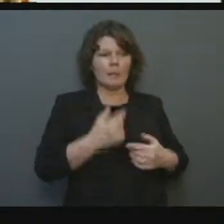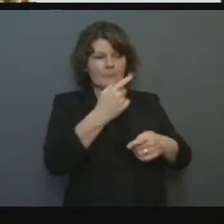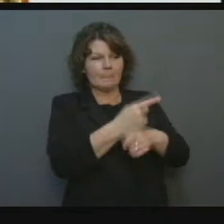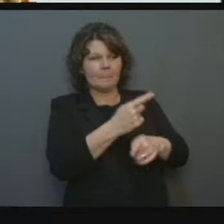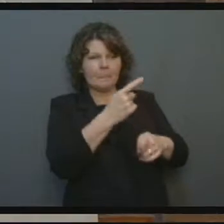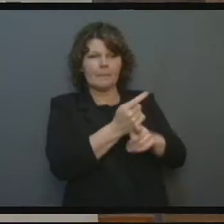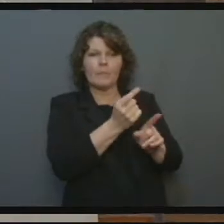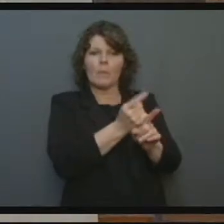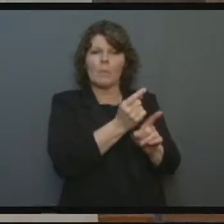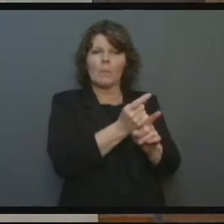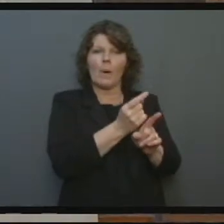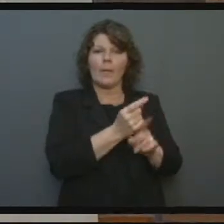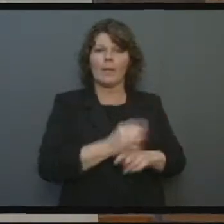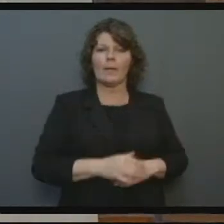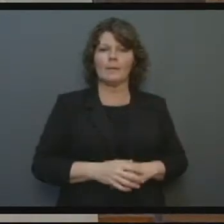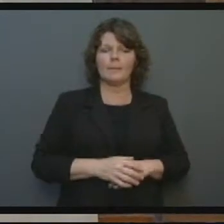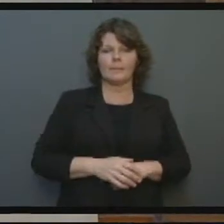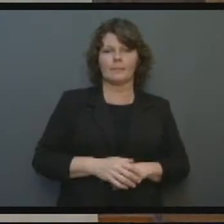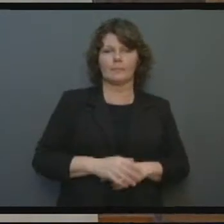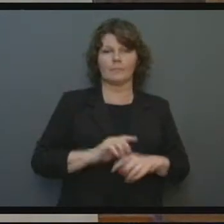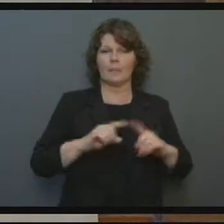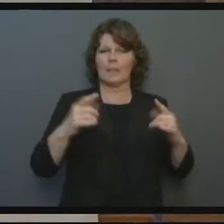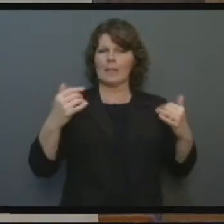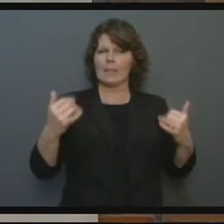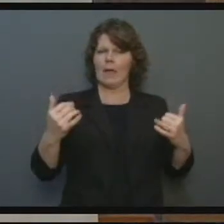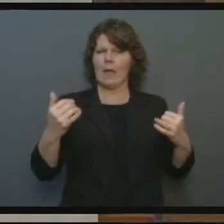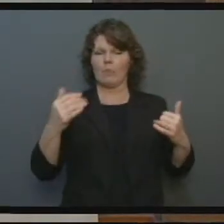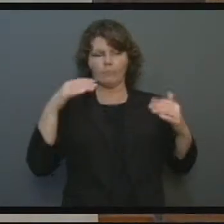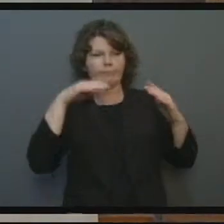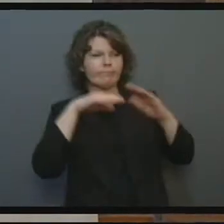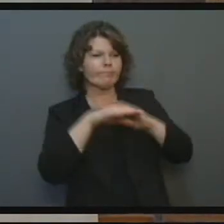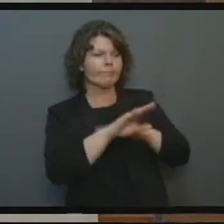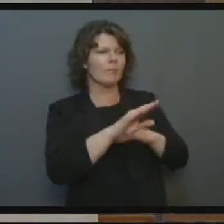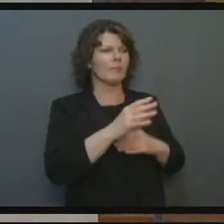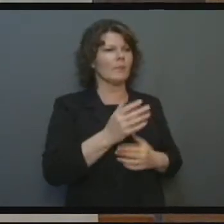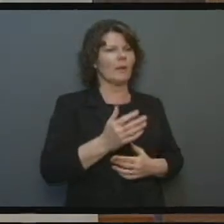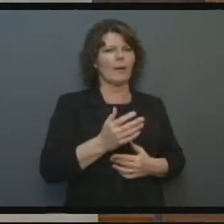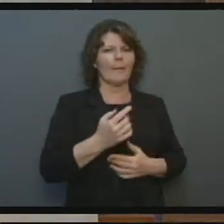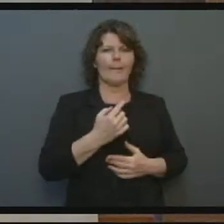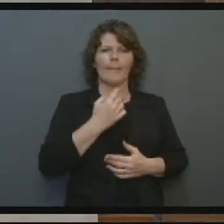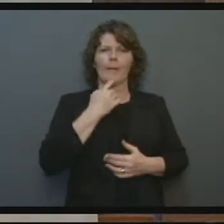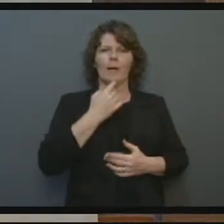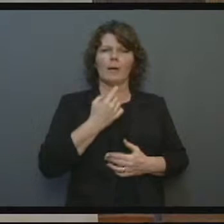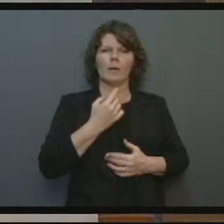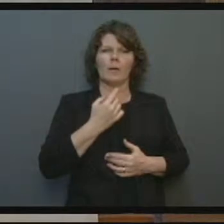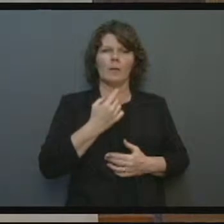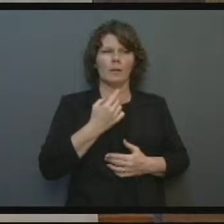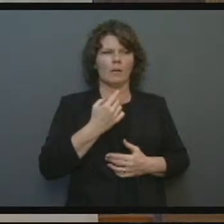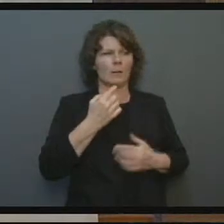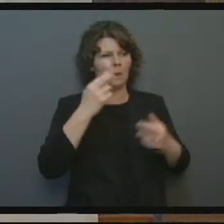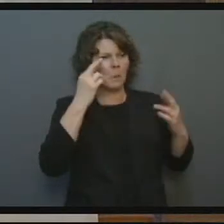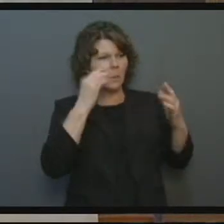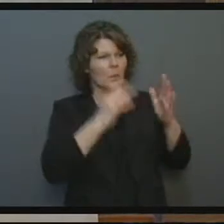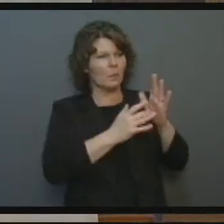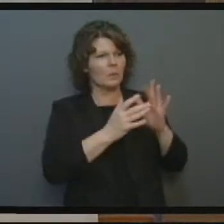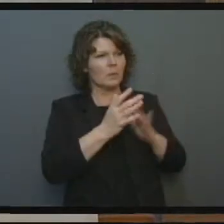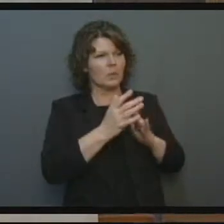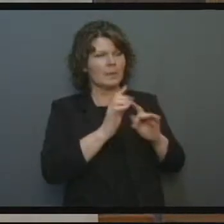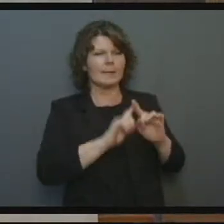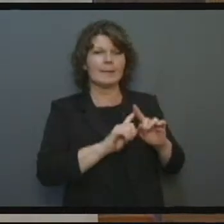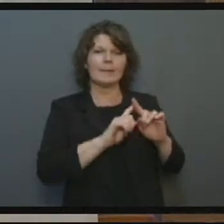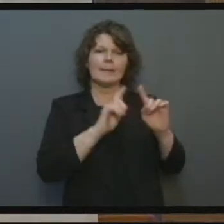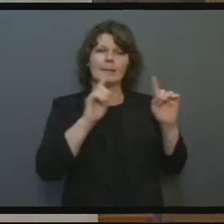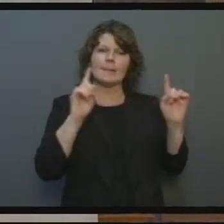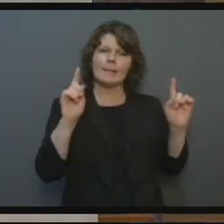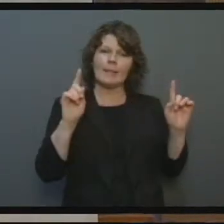of. But now imagine their disappointment. They had hoped that this Jesus was different,